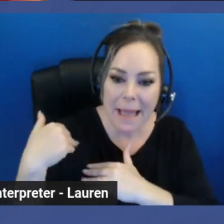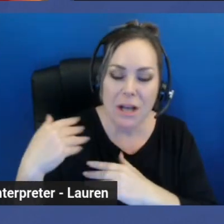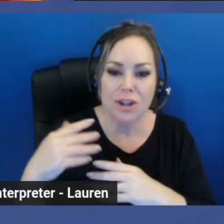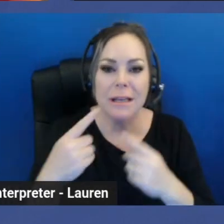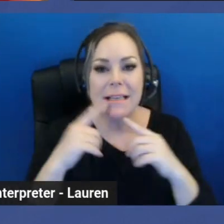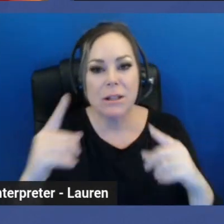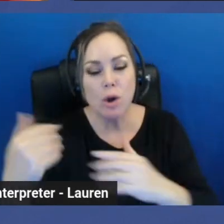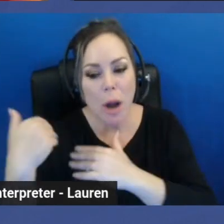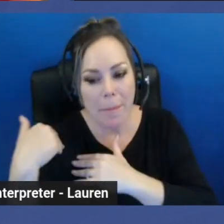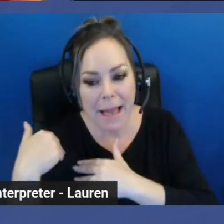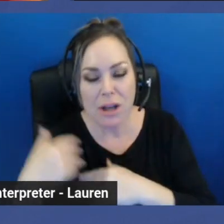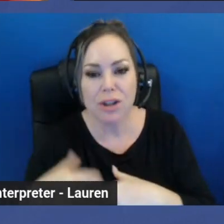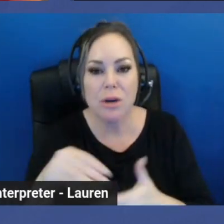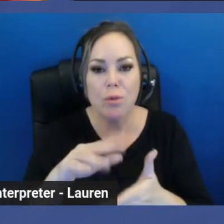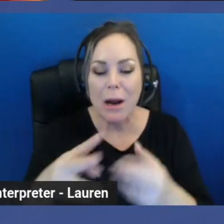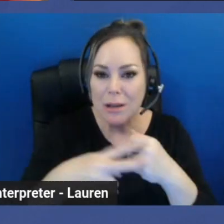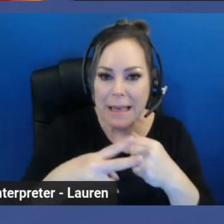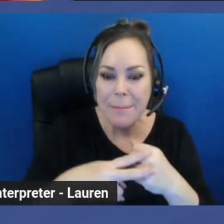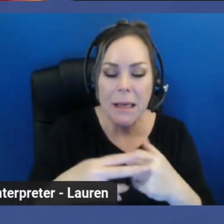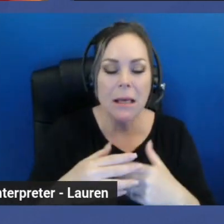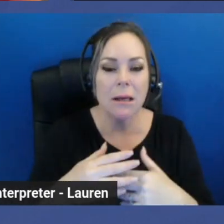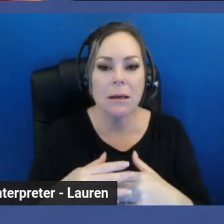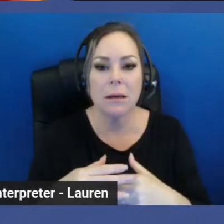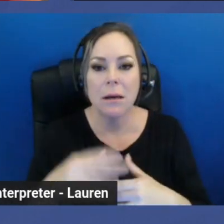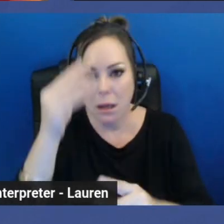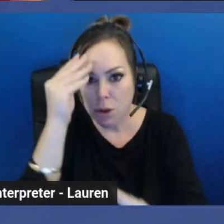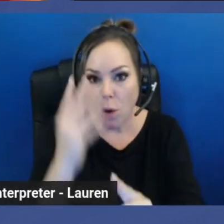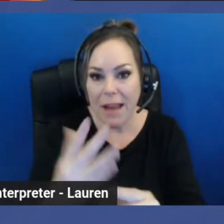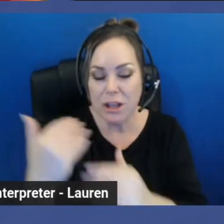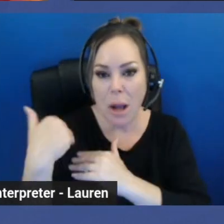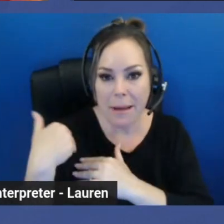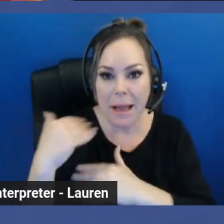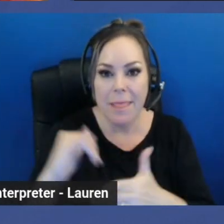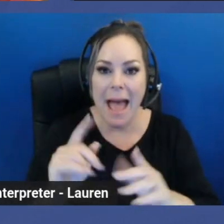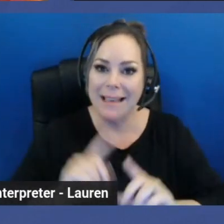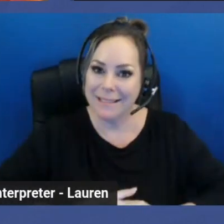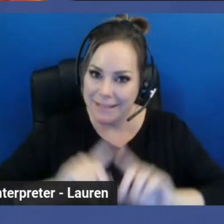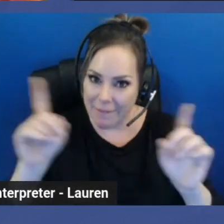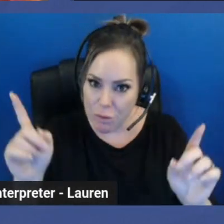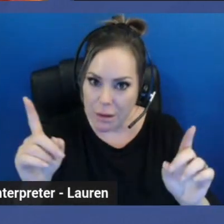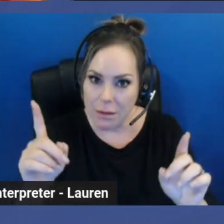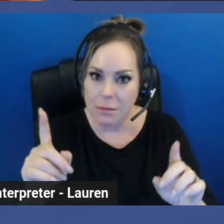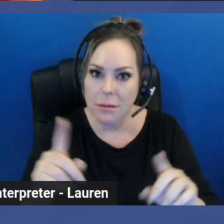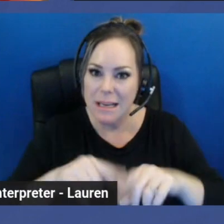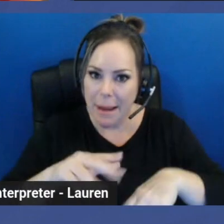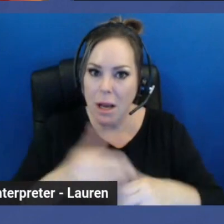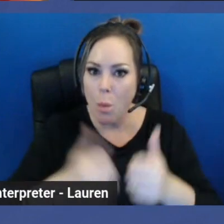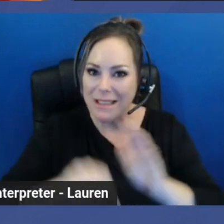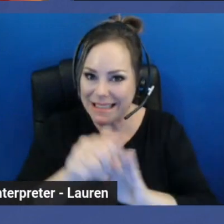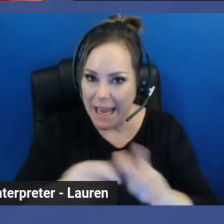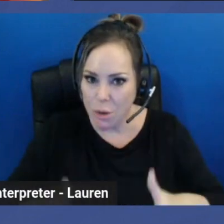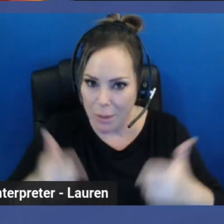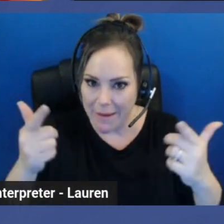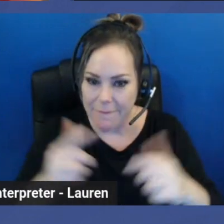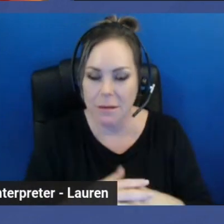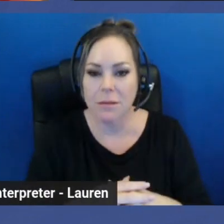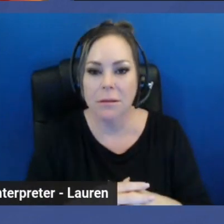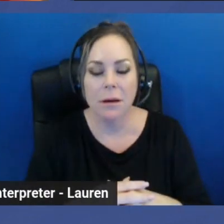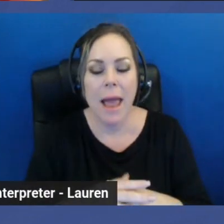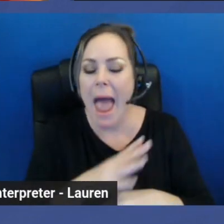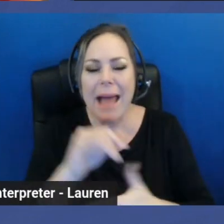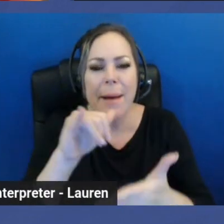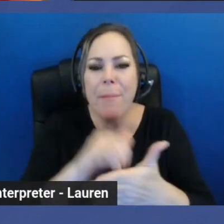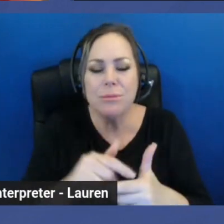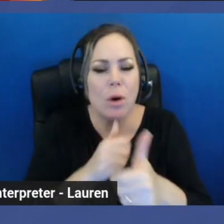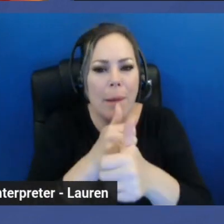disclosure obligations, records keeping, notification obligations that are different in every state and almost impossible